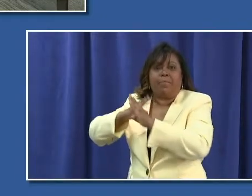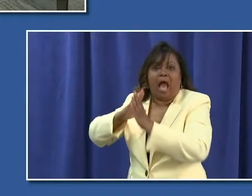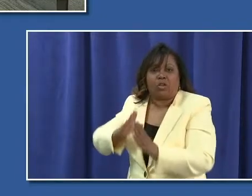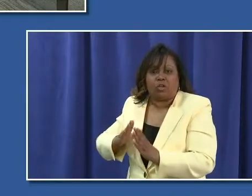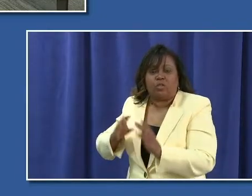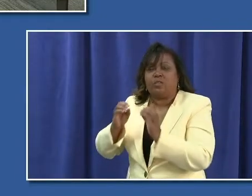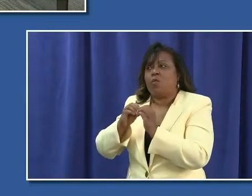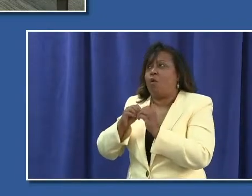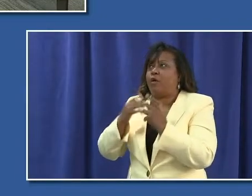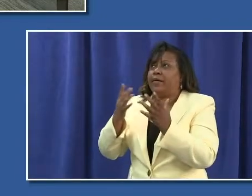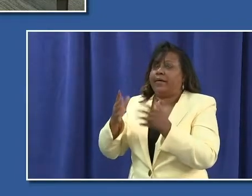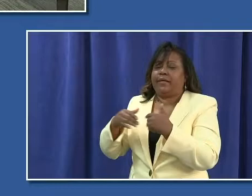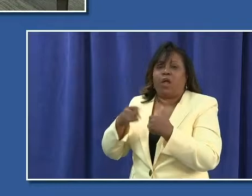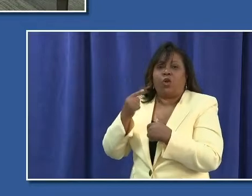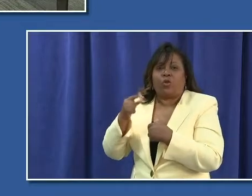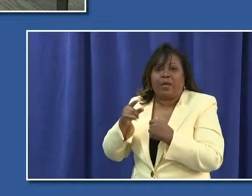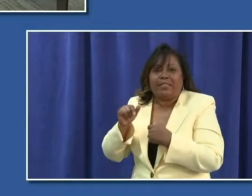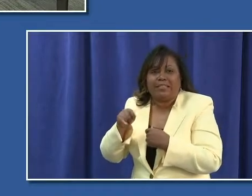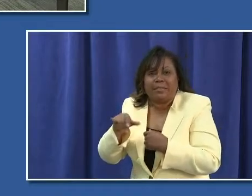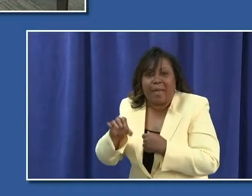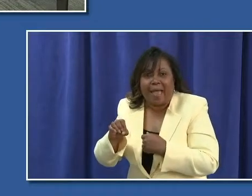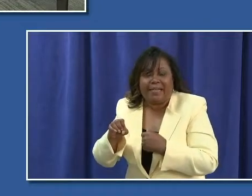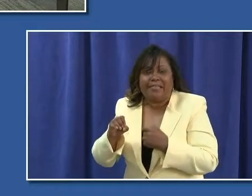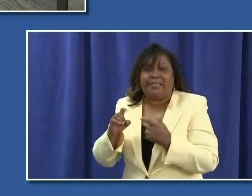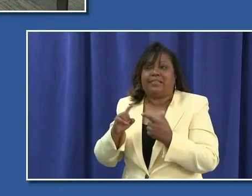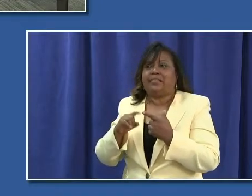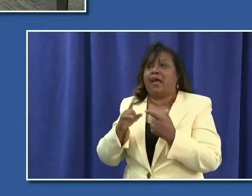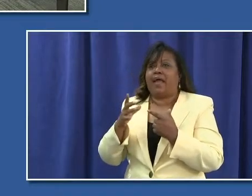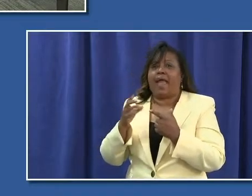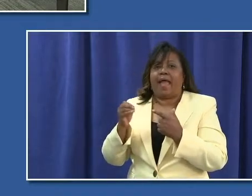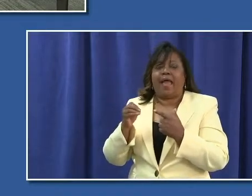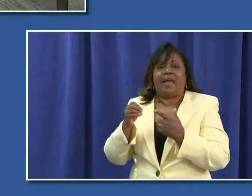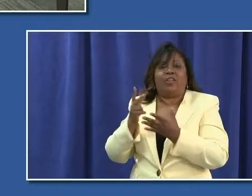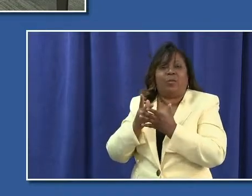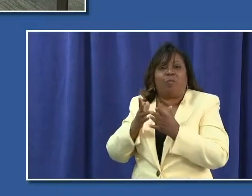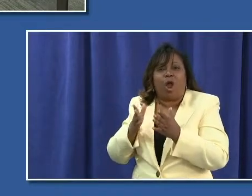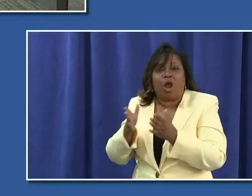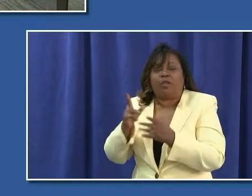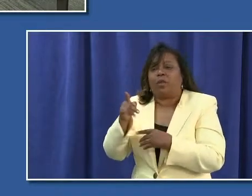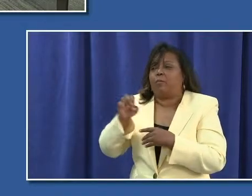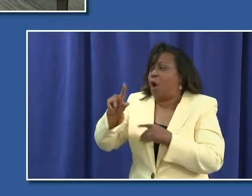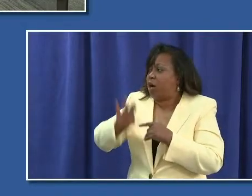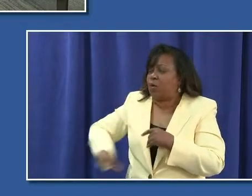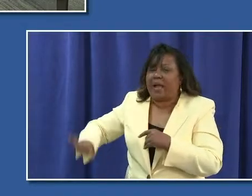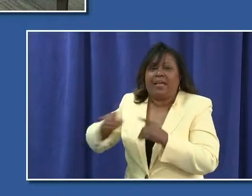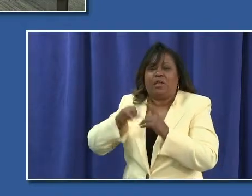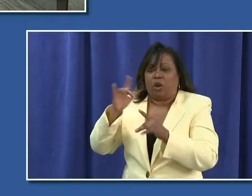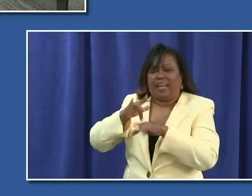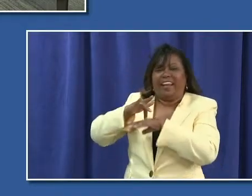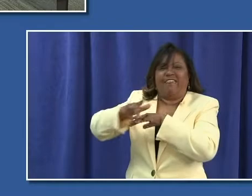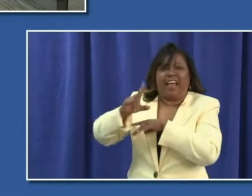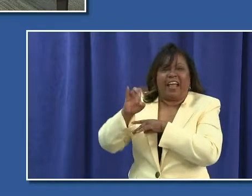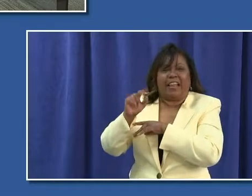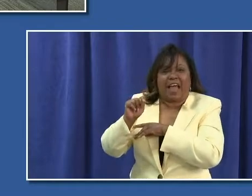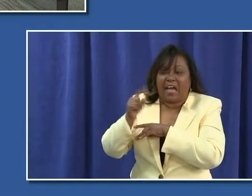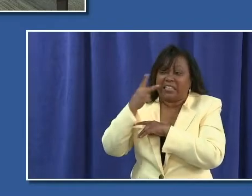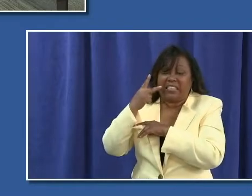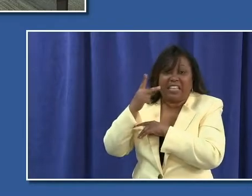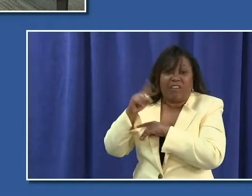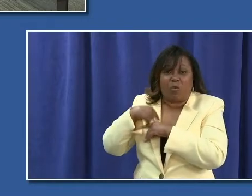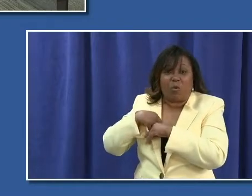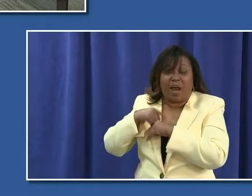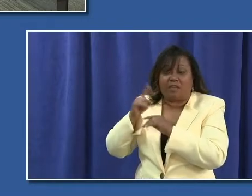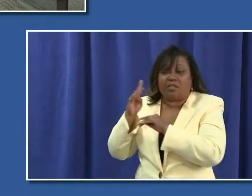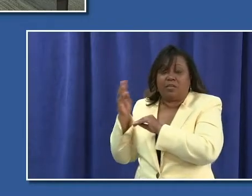in more green spaces in the parkways, to take a look at vacant lots to see if there's a way for us to